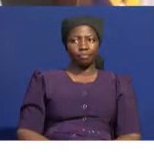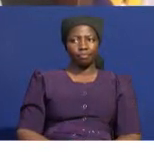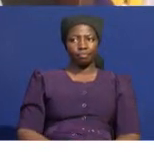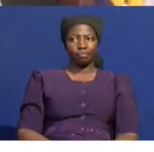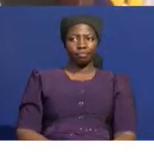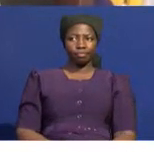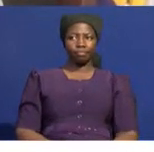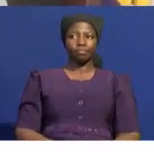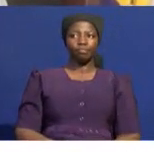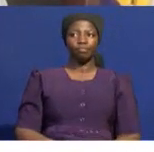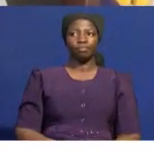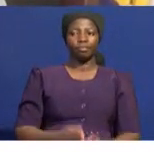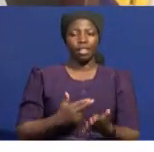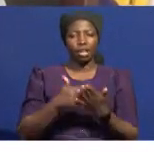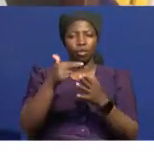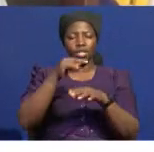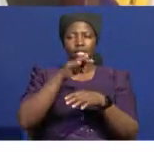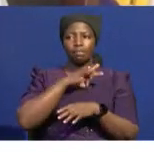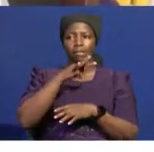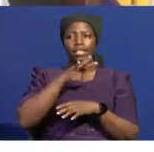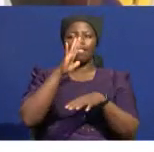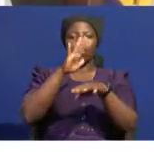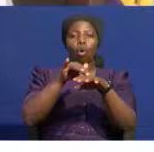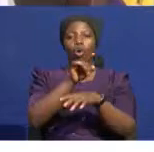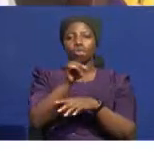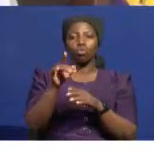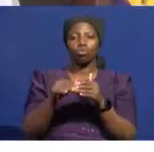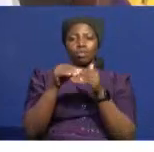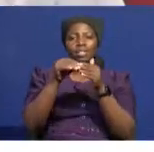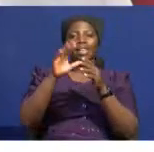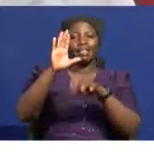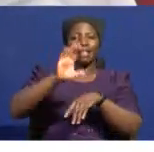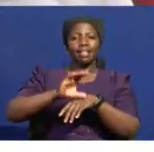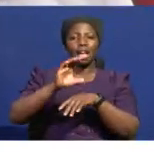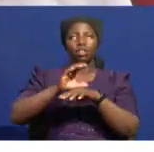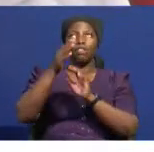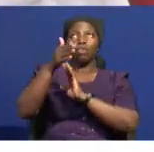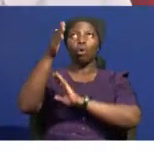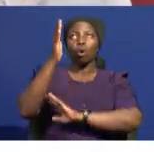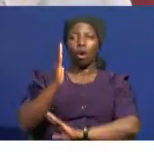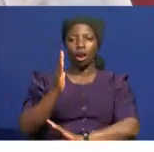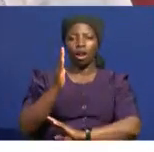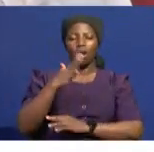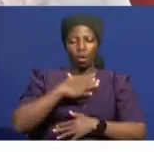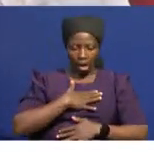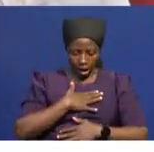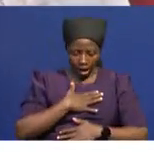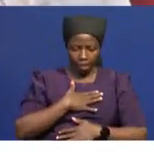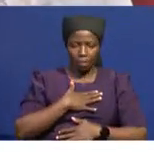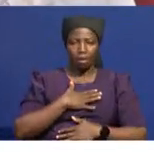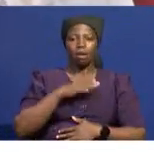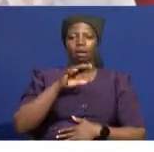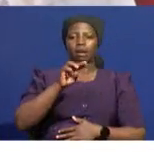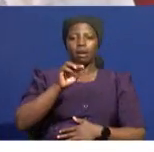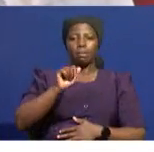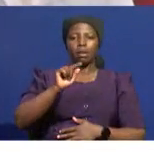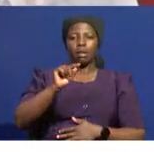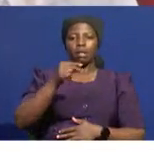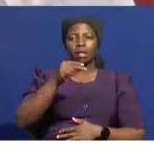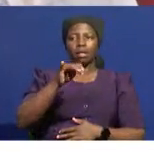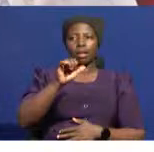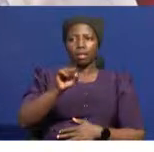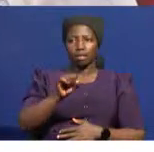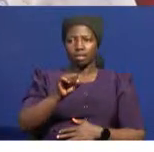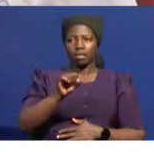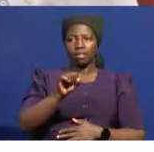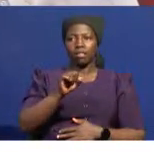has appointed you to shepherd the Church of God. His Excellency Hubertus Matthias Maria van